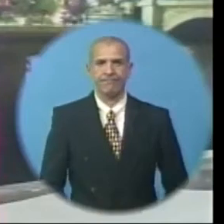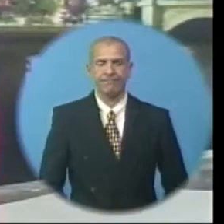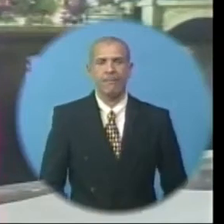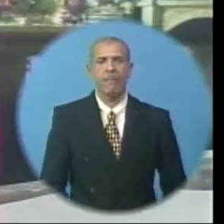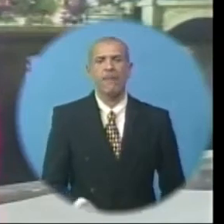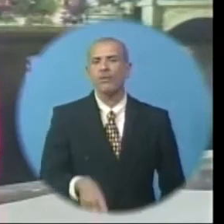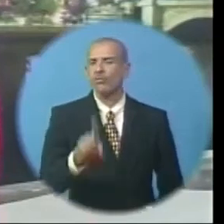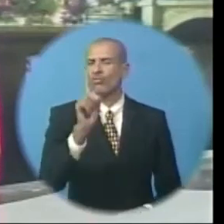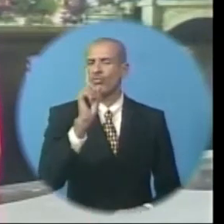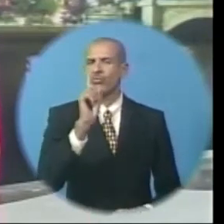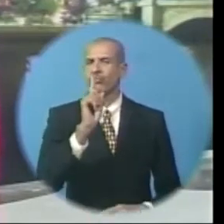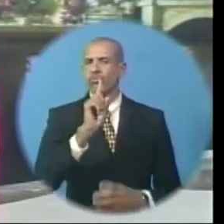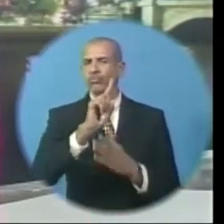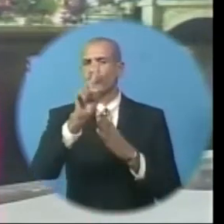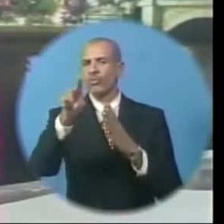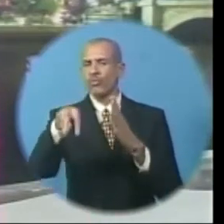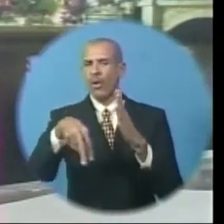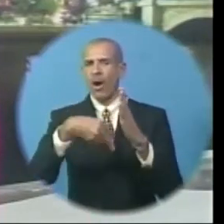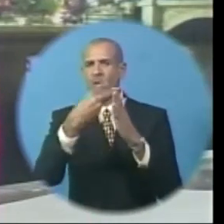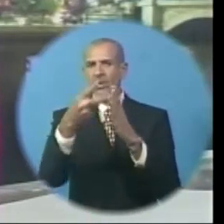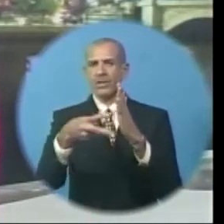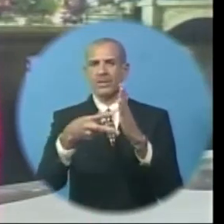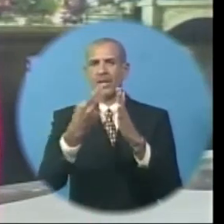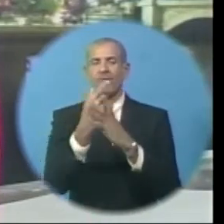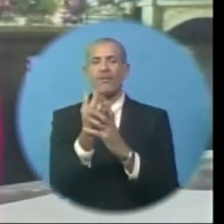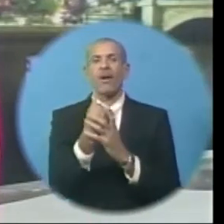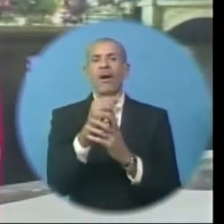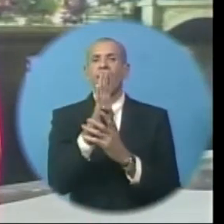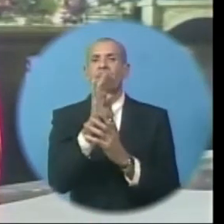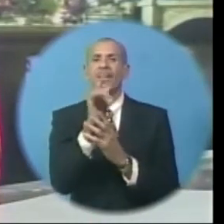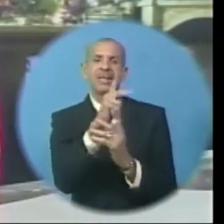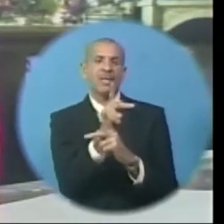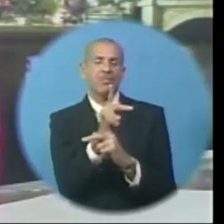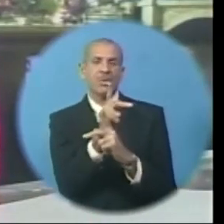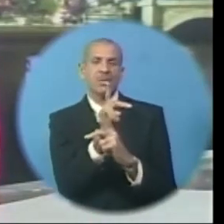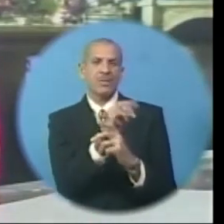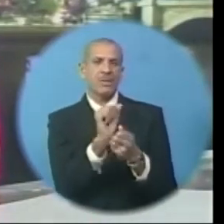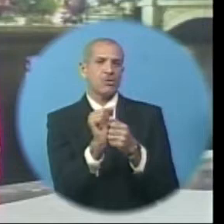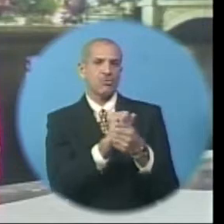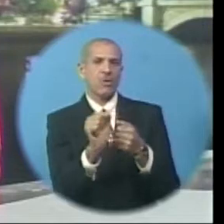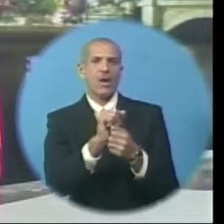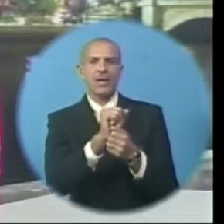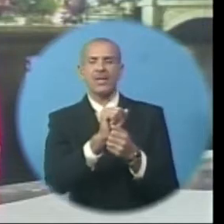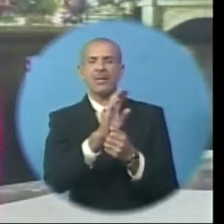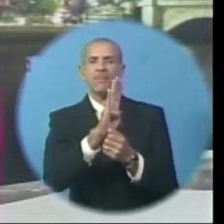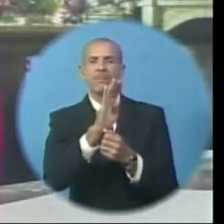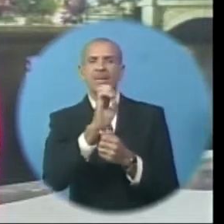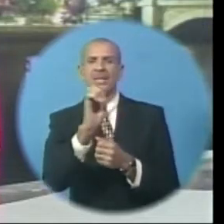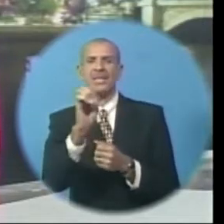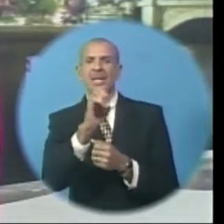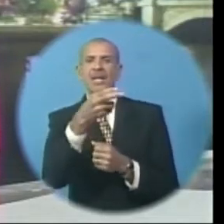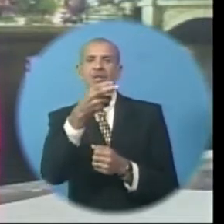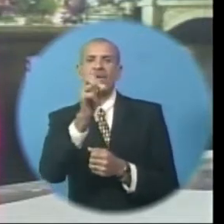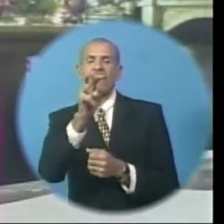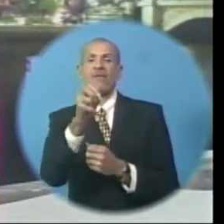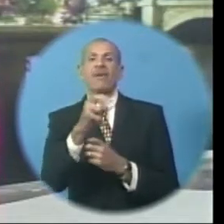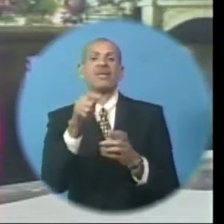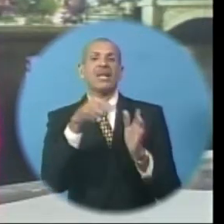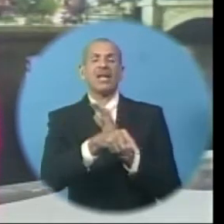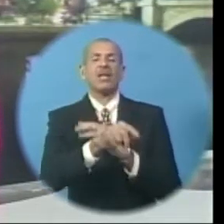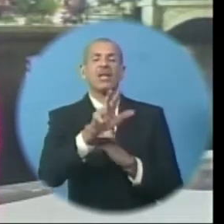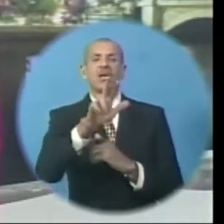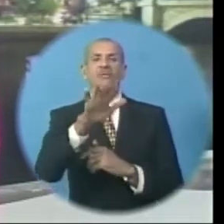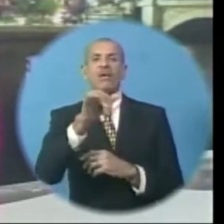It took just about 2 hours for professional beekeepers to destroy the hive which housed the bees that killed 35-year-old